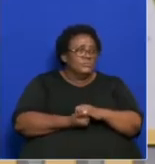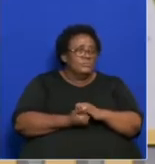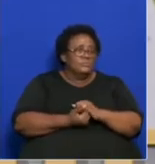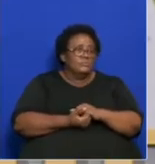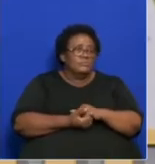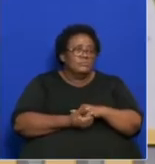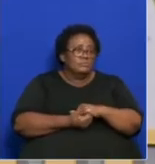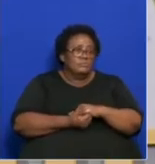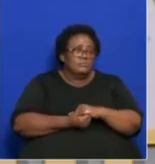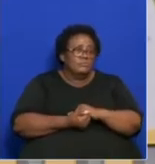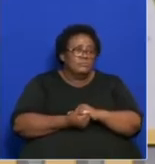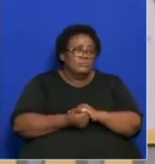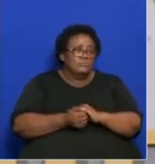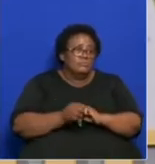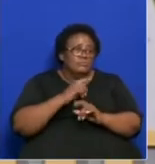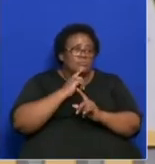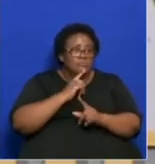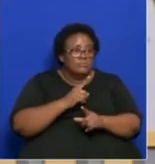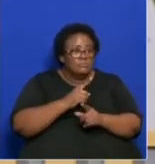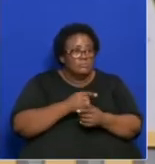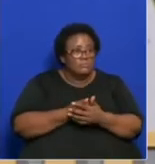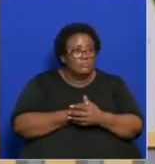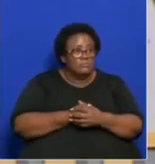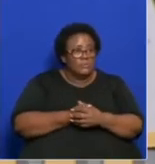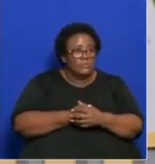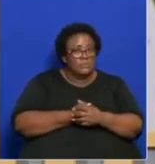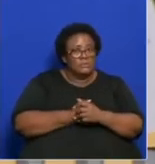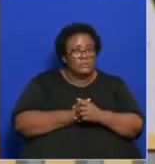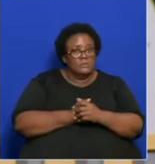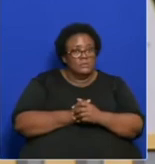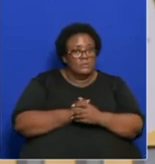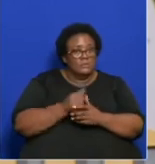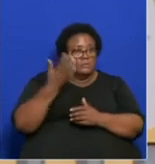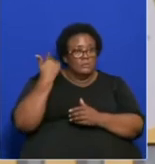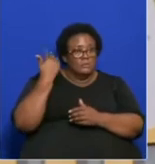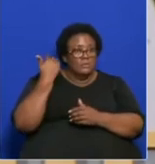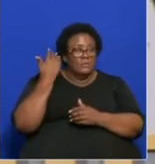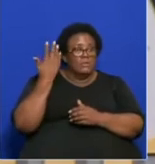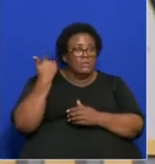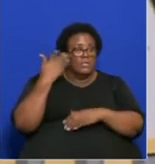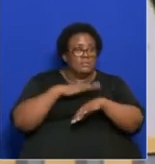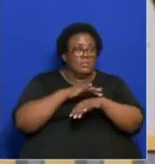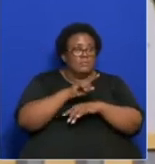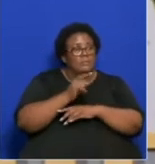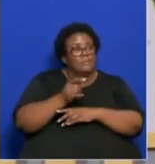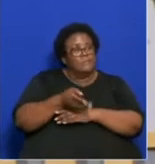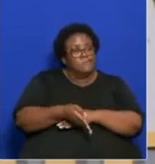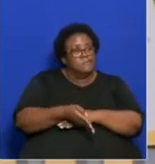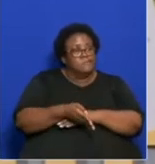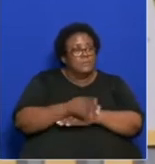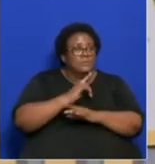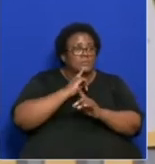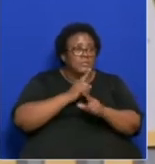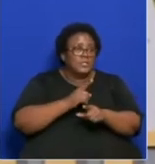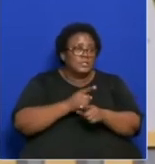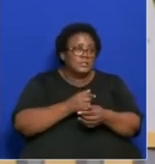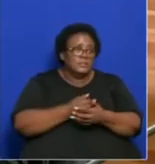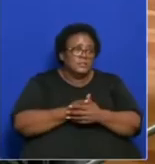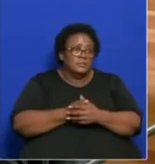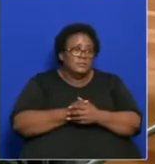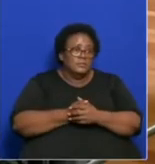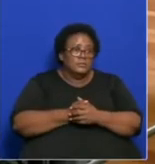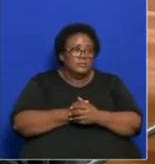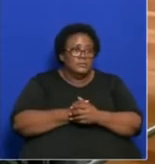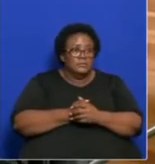your previous appearance, and your answer was to accept or concede that some of the invoices